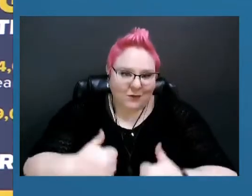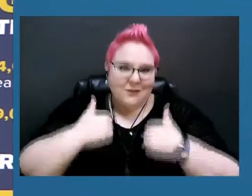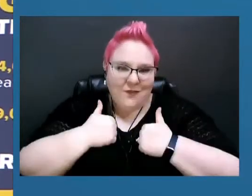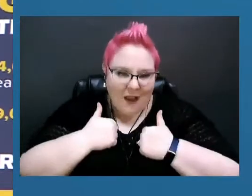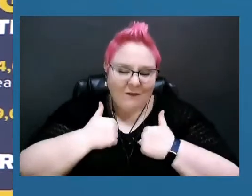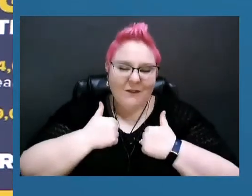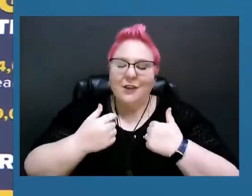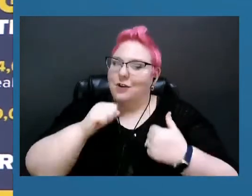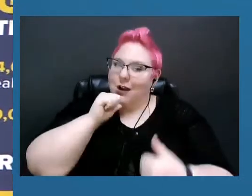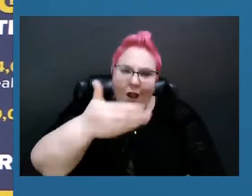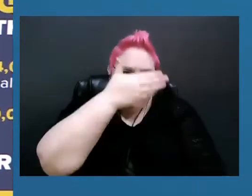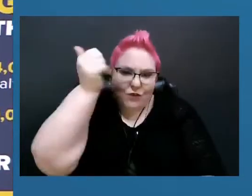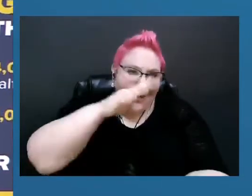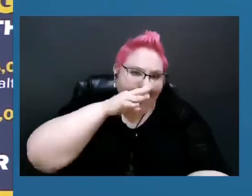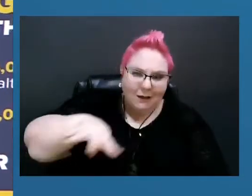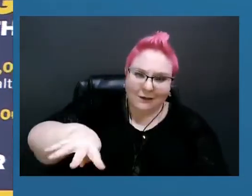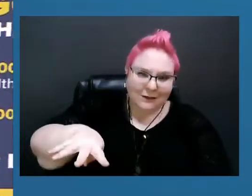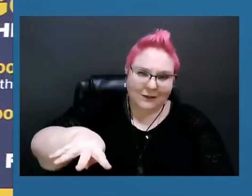But